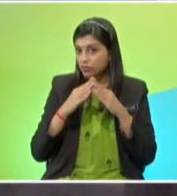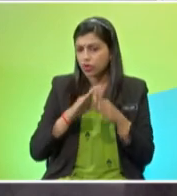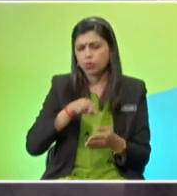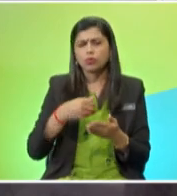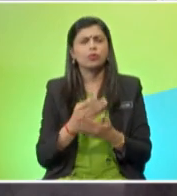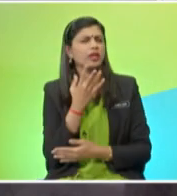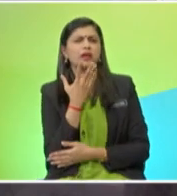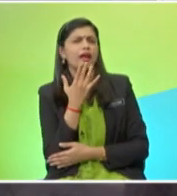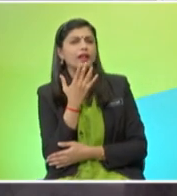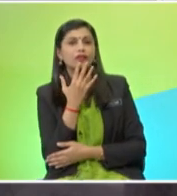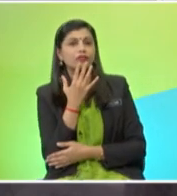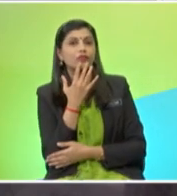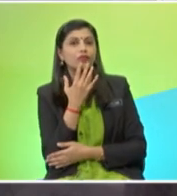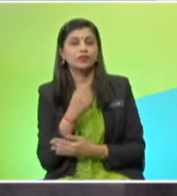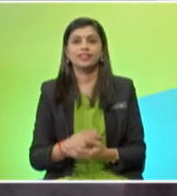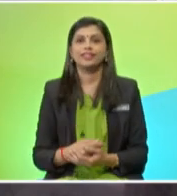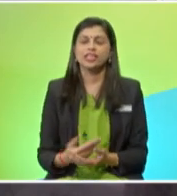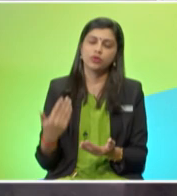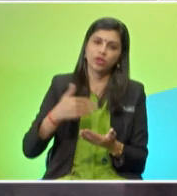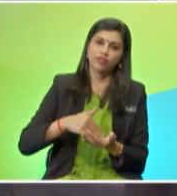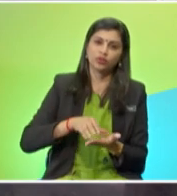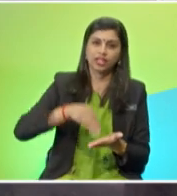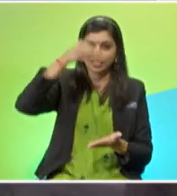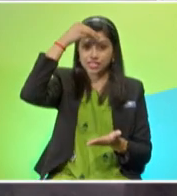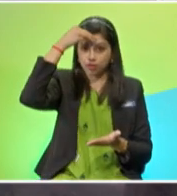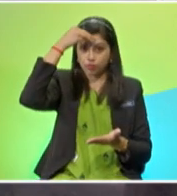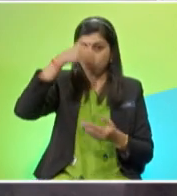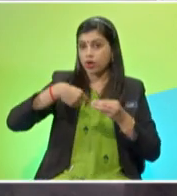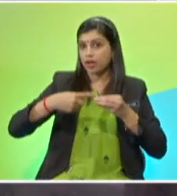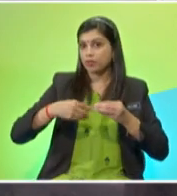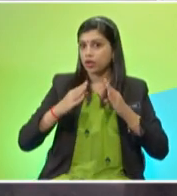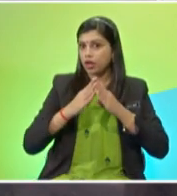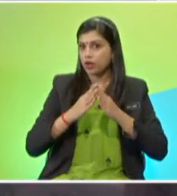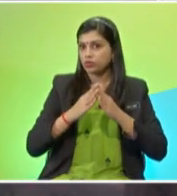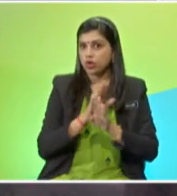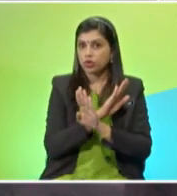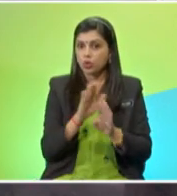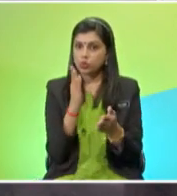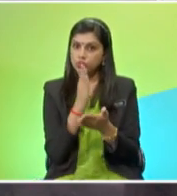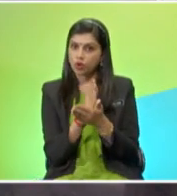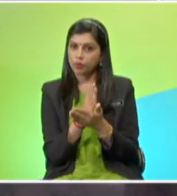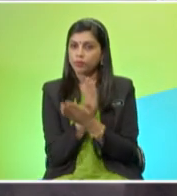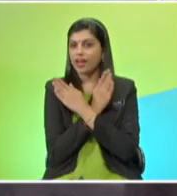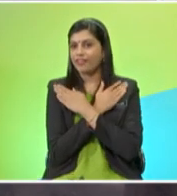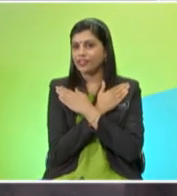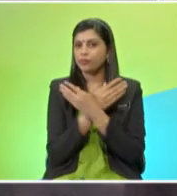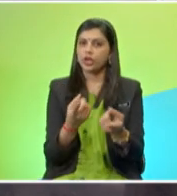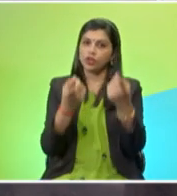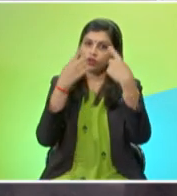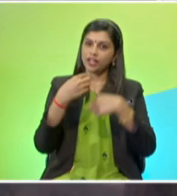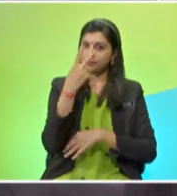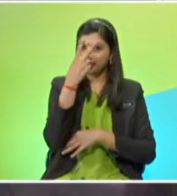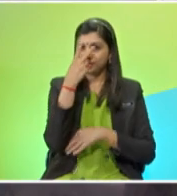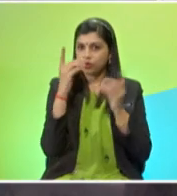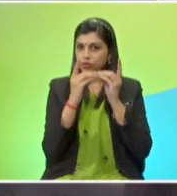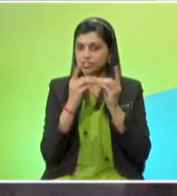now. If you want to know more about parts of the house, make sure you do not go anywhere because we're going to take a short break and continue to stay tuned with